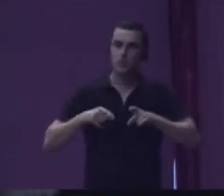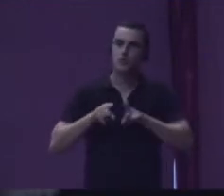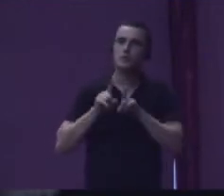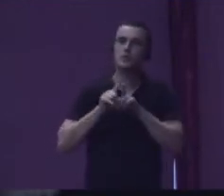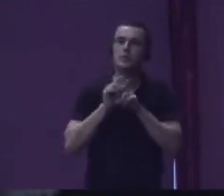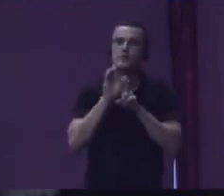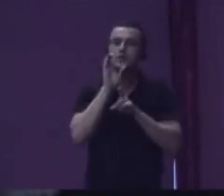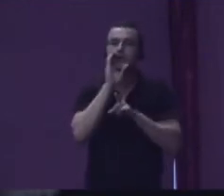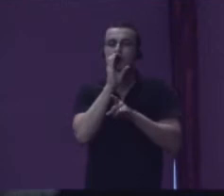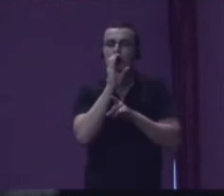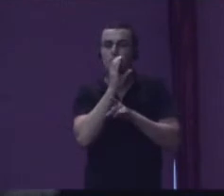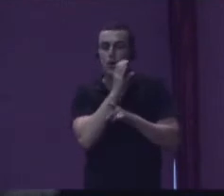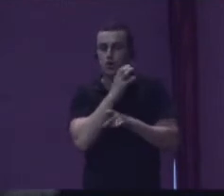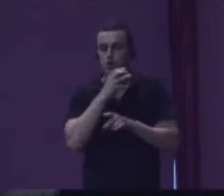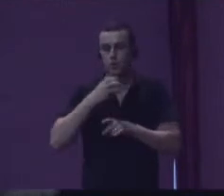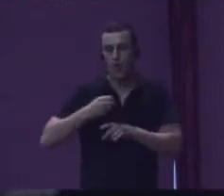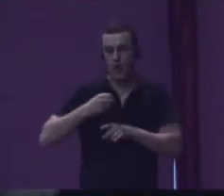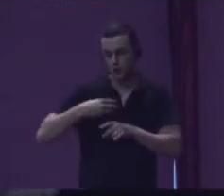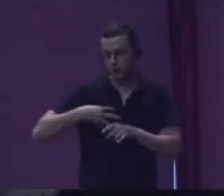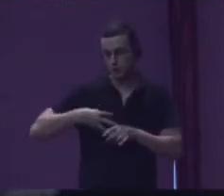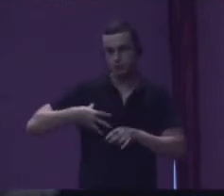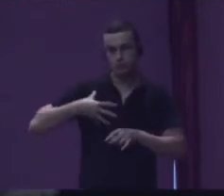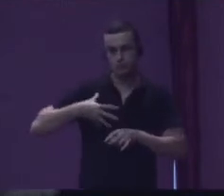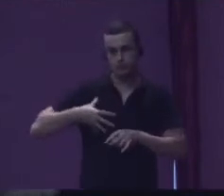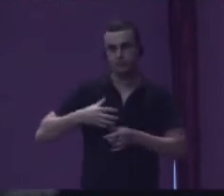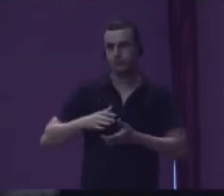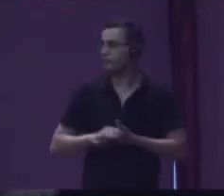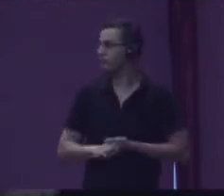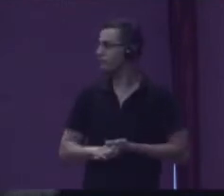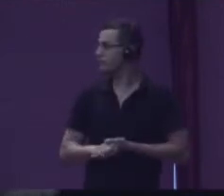which otherwise would be too cold in terms of quality